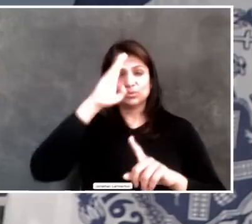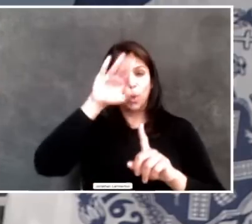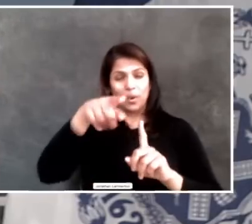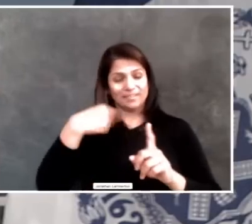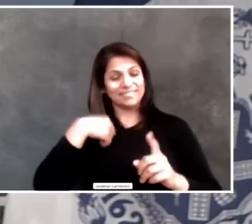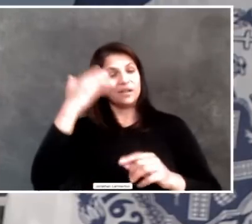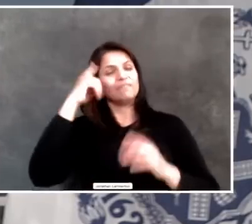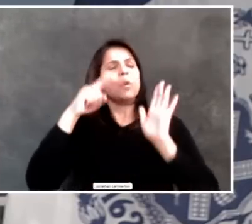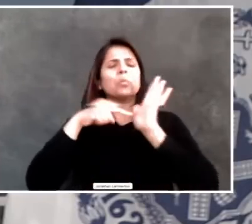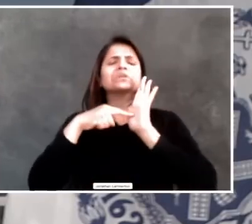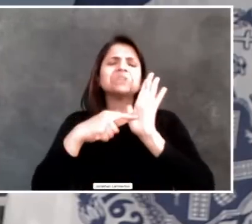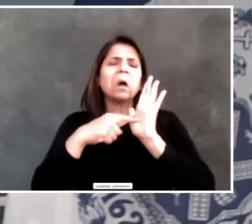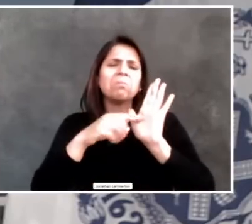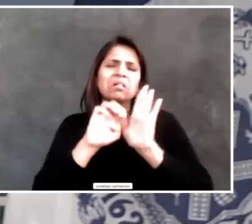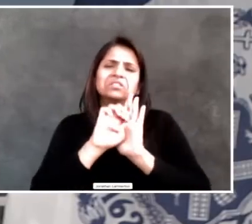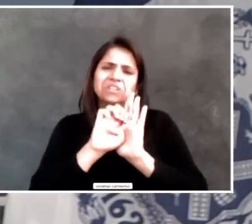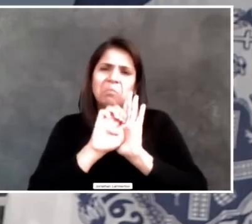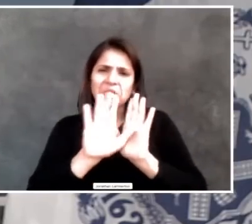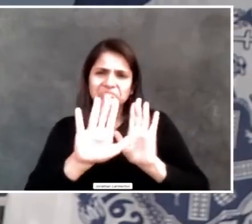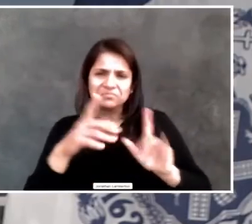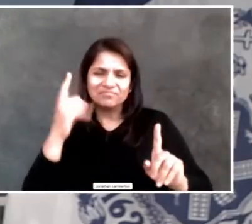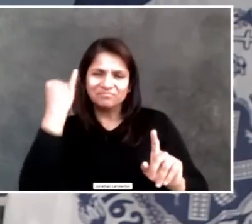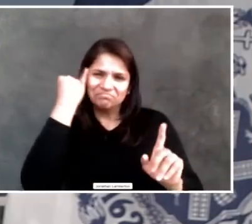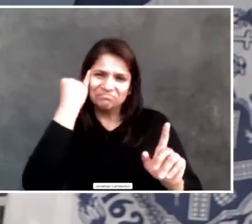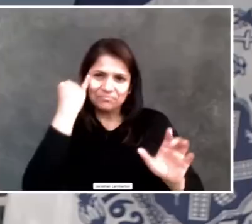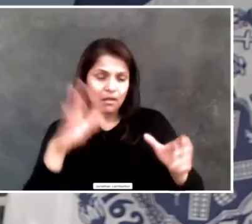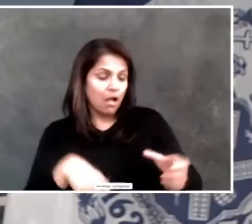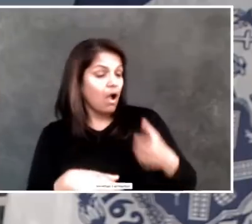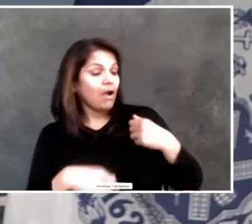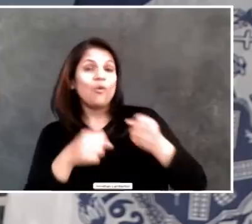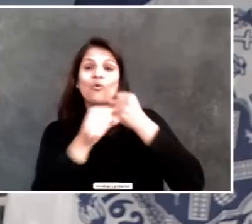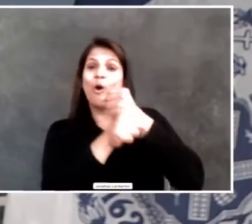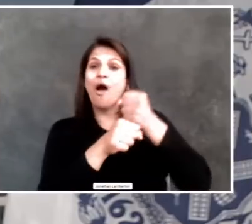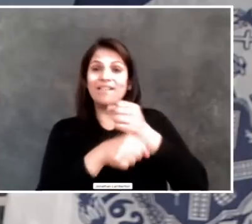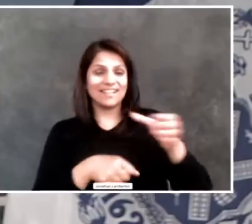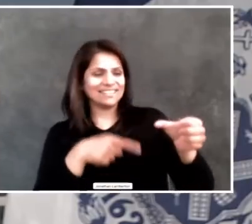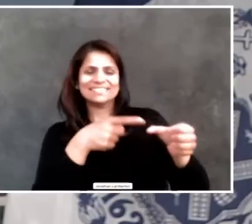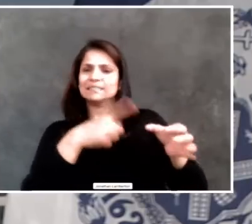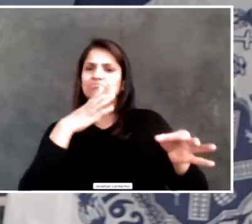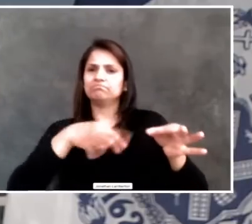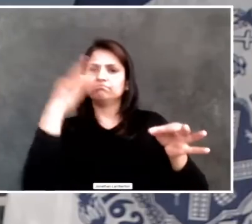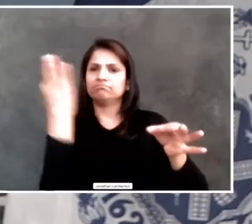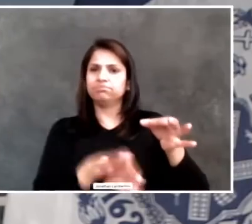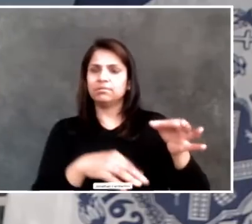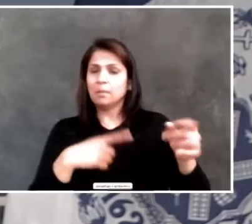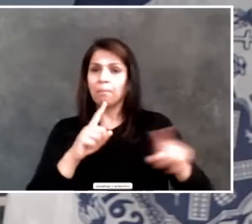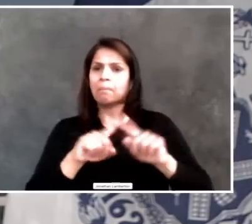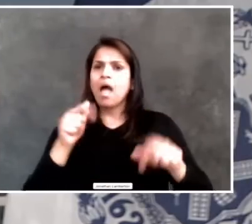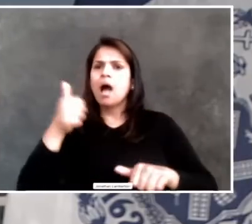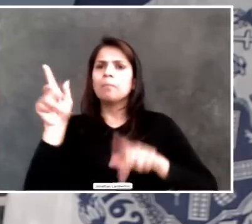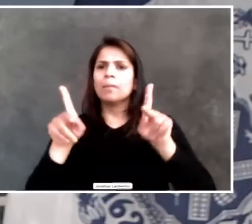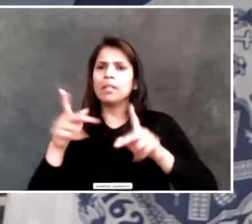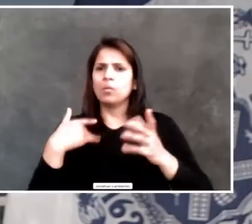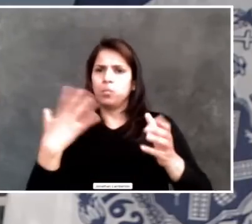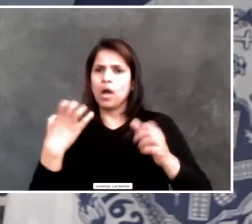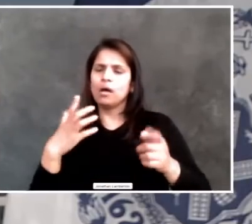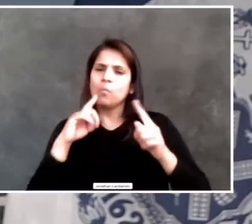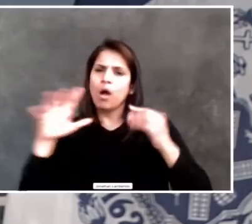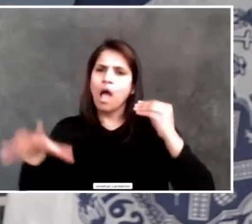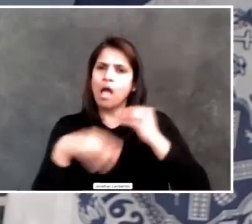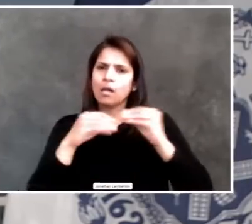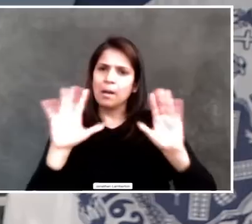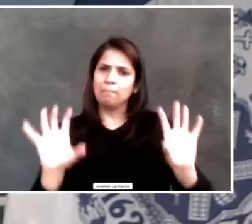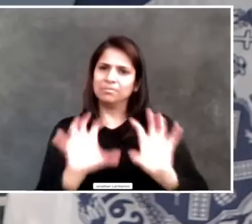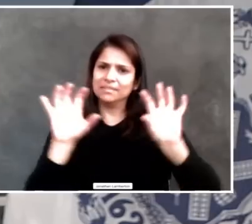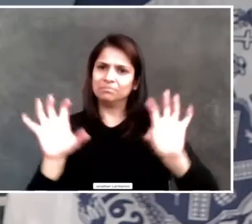the problem is the supply chain is complex, the availability is very uneven. To get